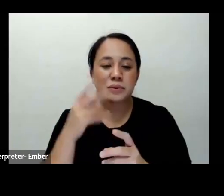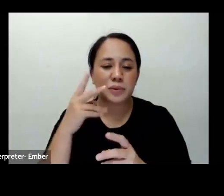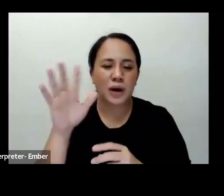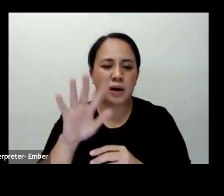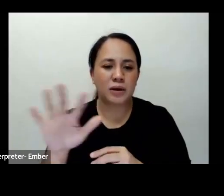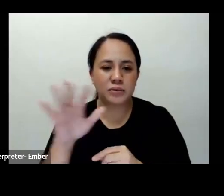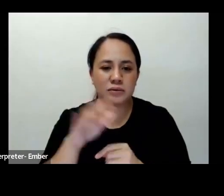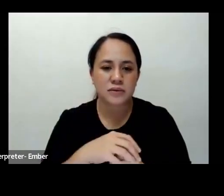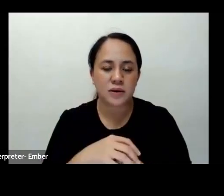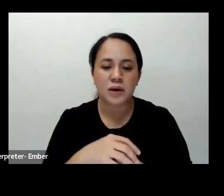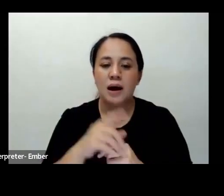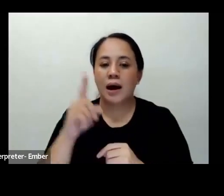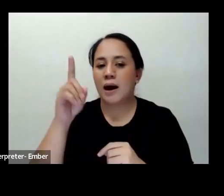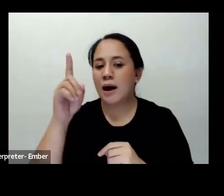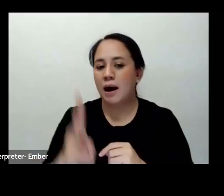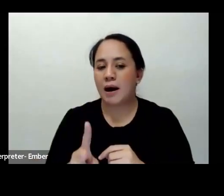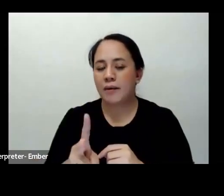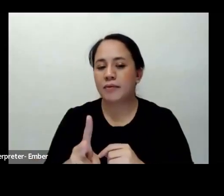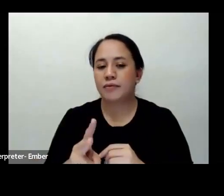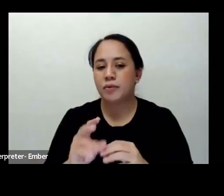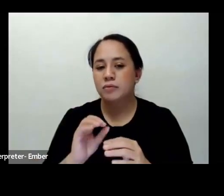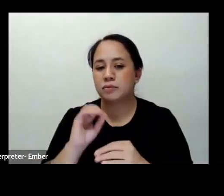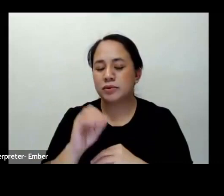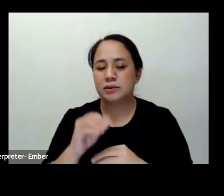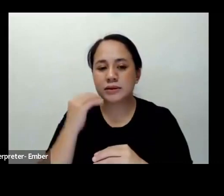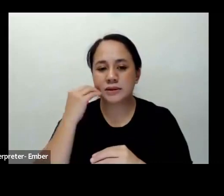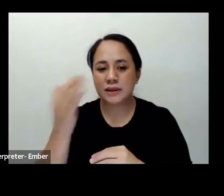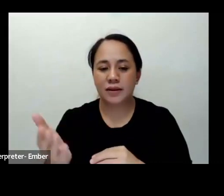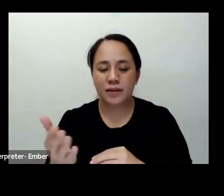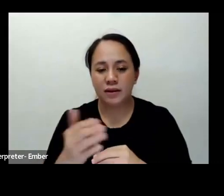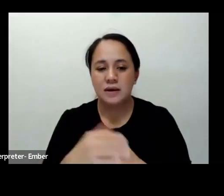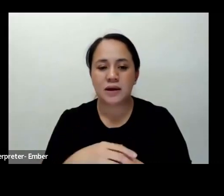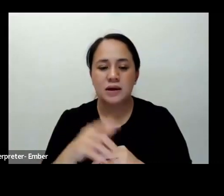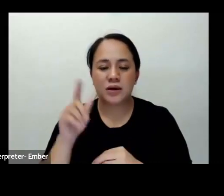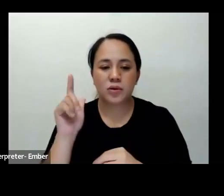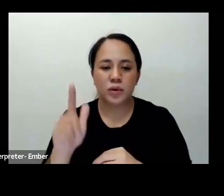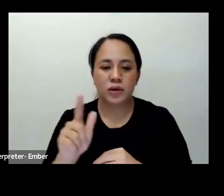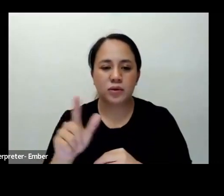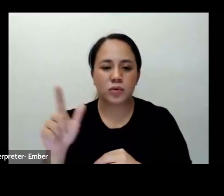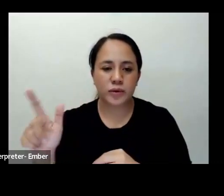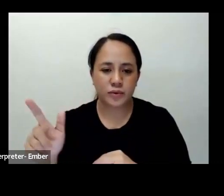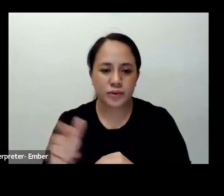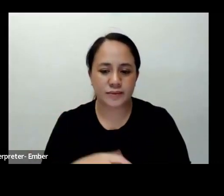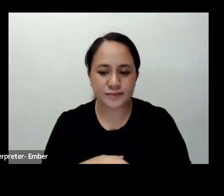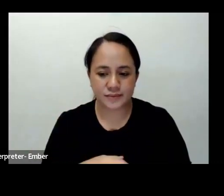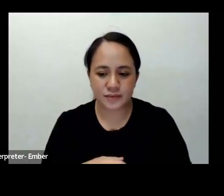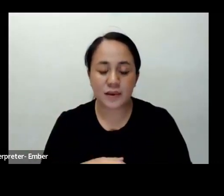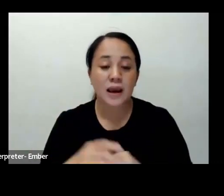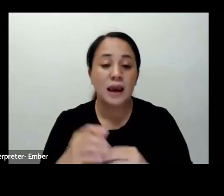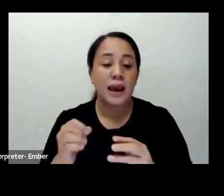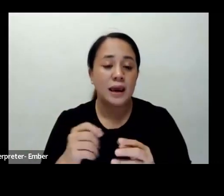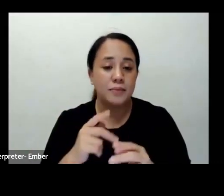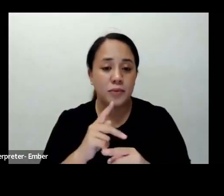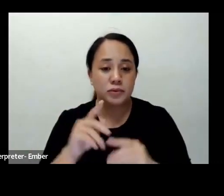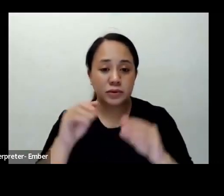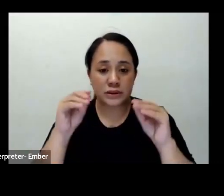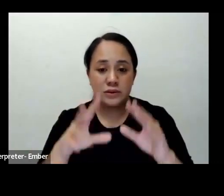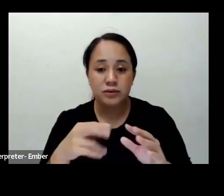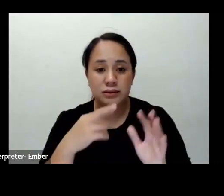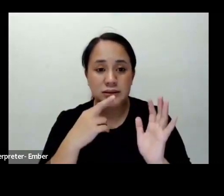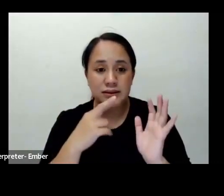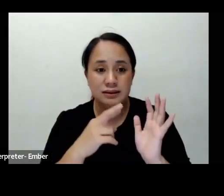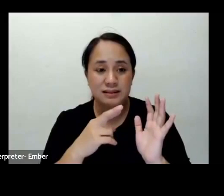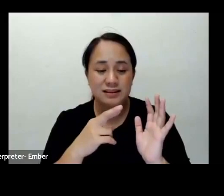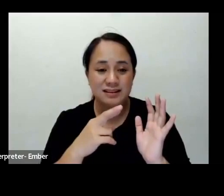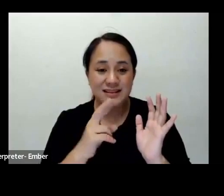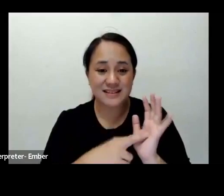about half of the excess deaths in 2021. And Professor Miko reported some